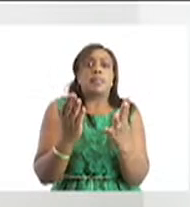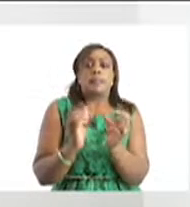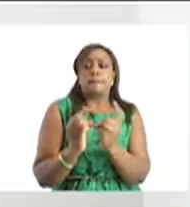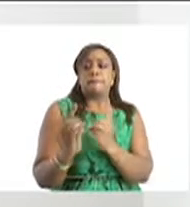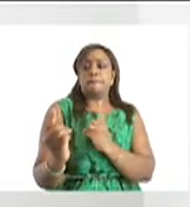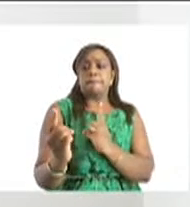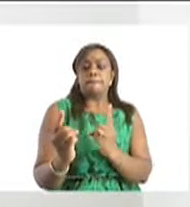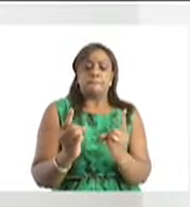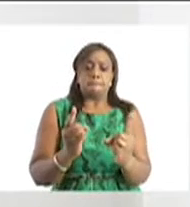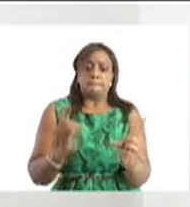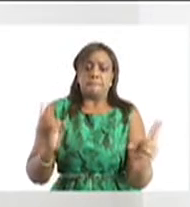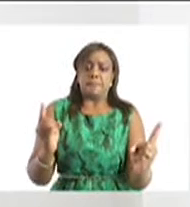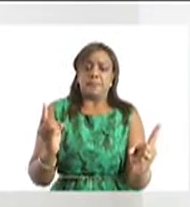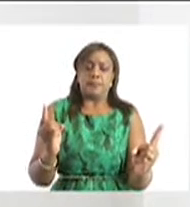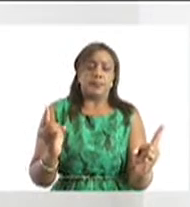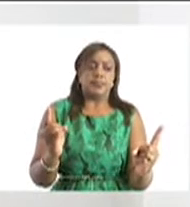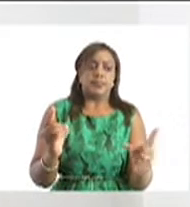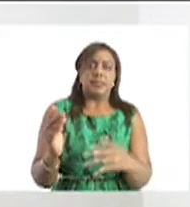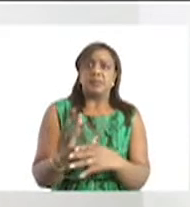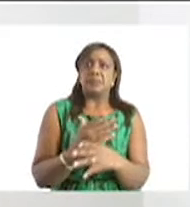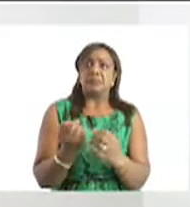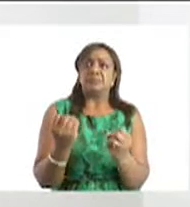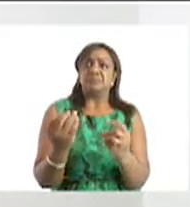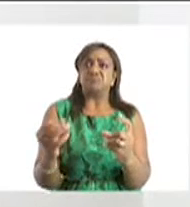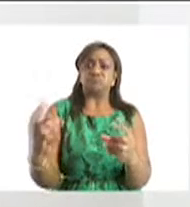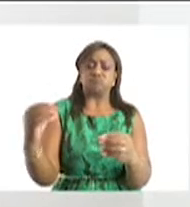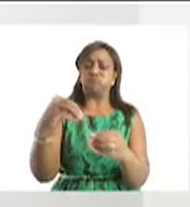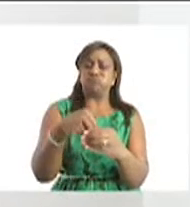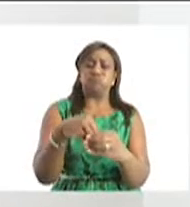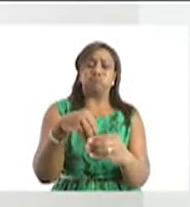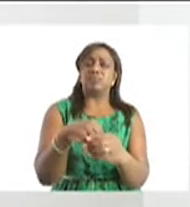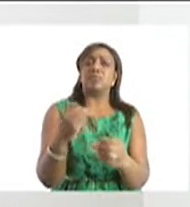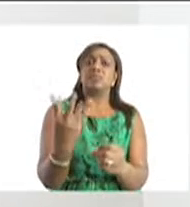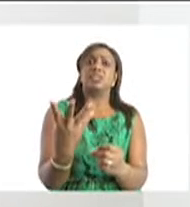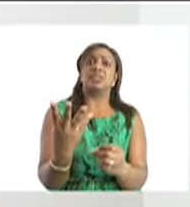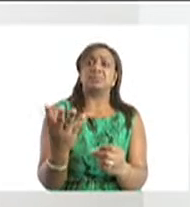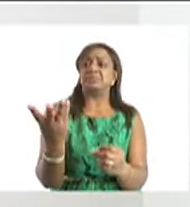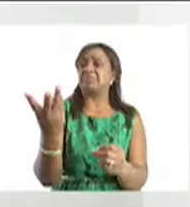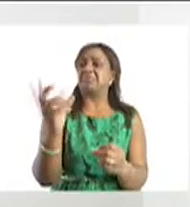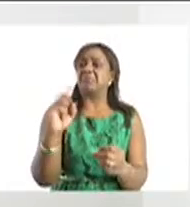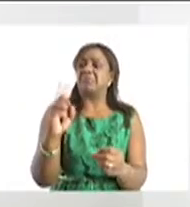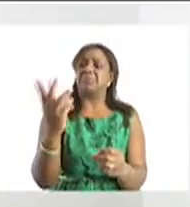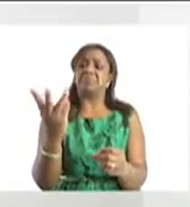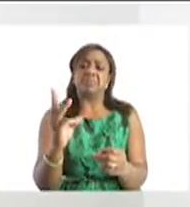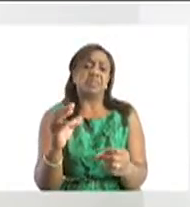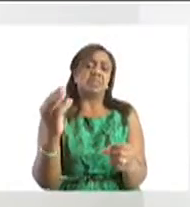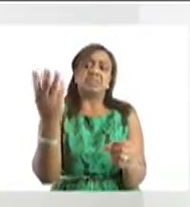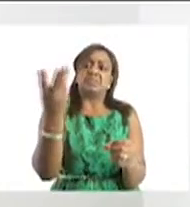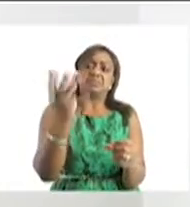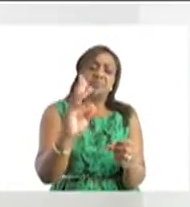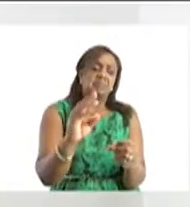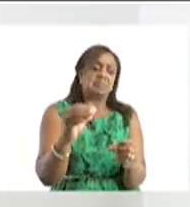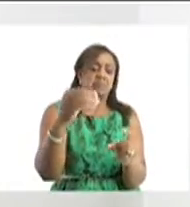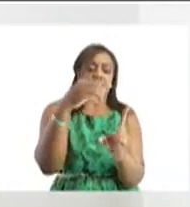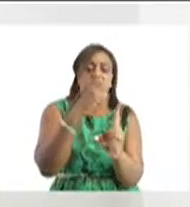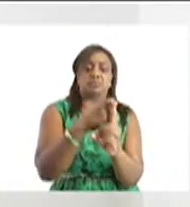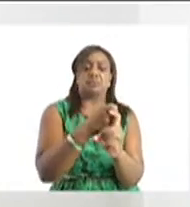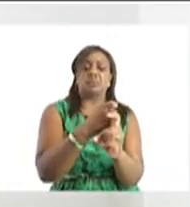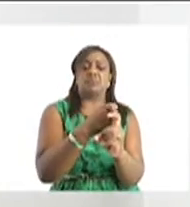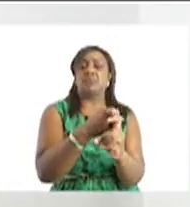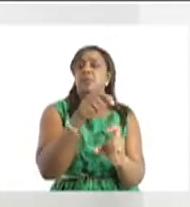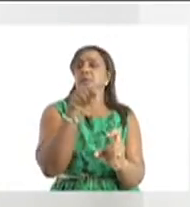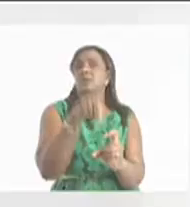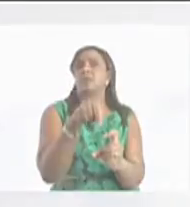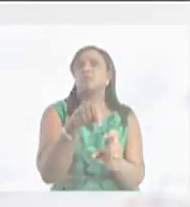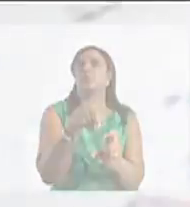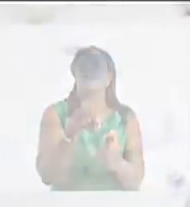enough space to distance themselves. So because some of them live 6 in a kabashu and